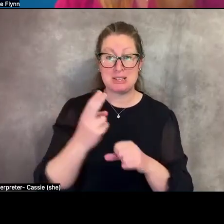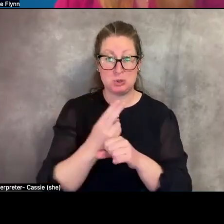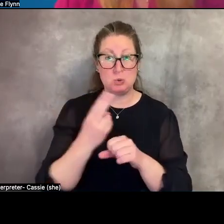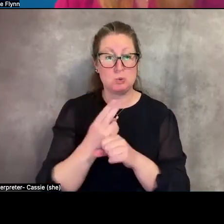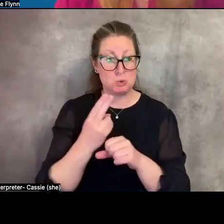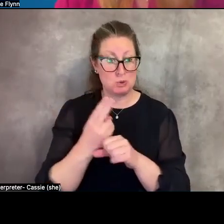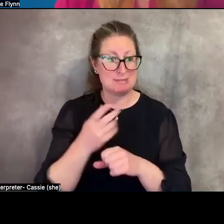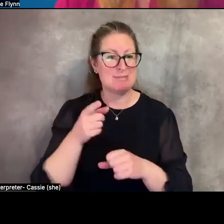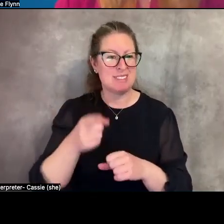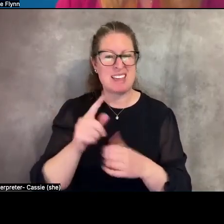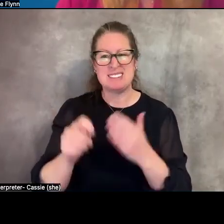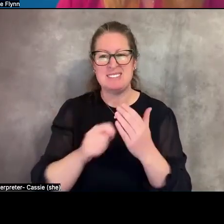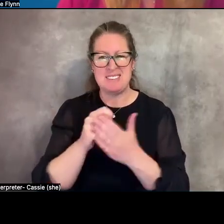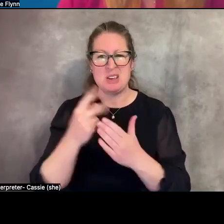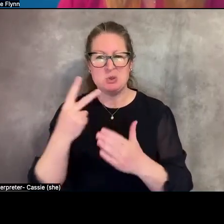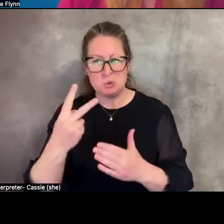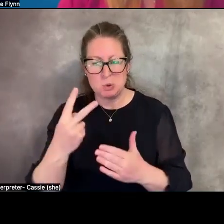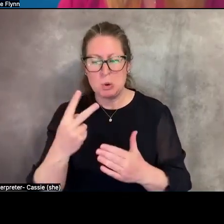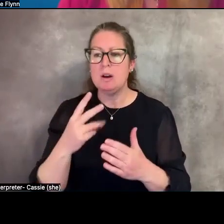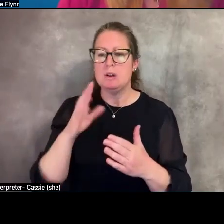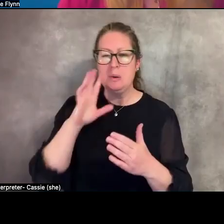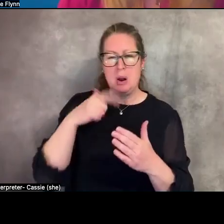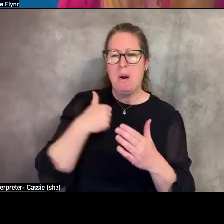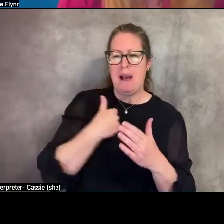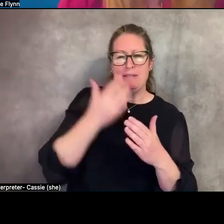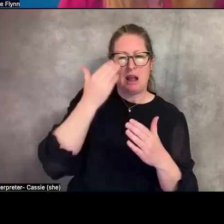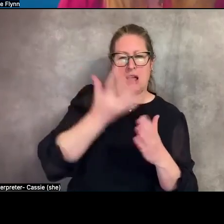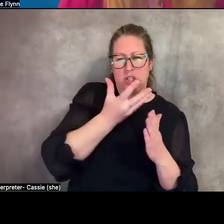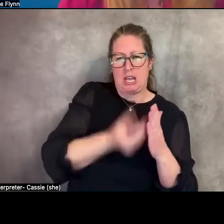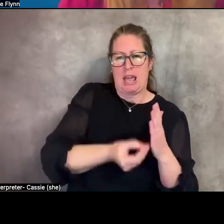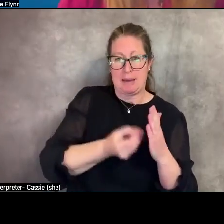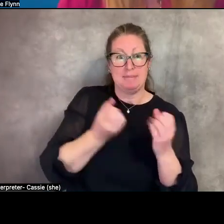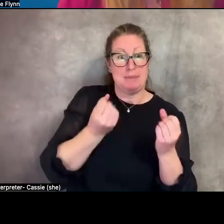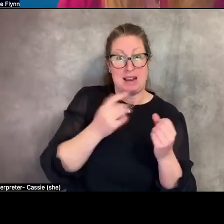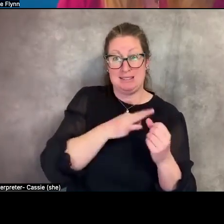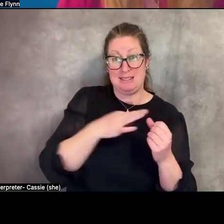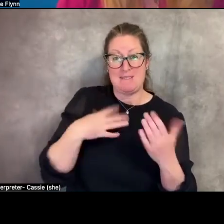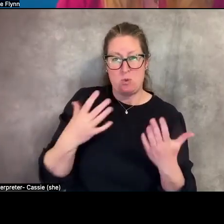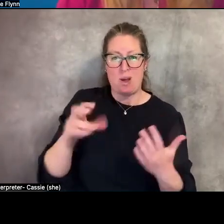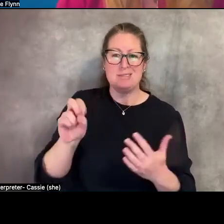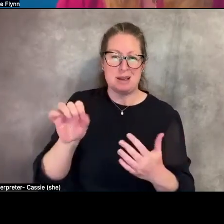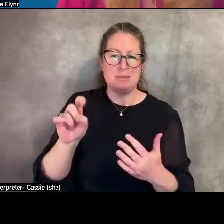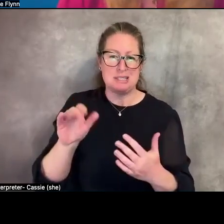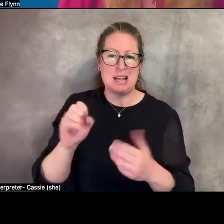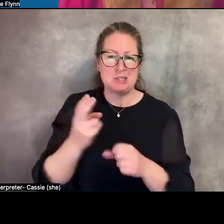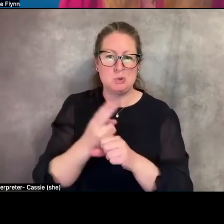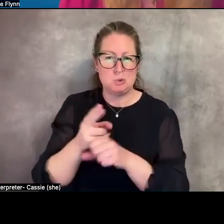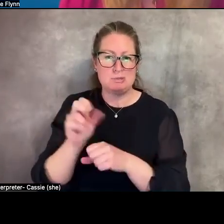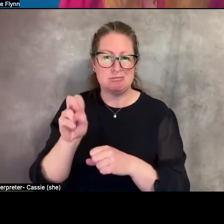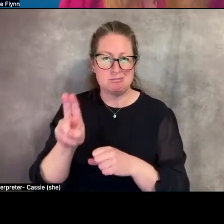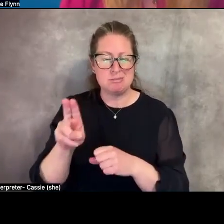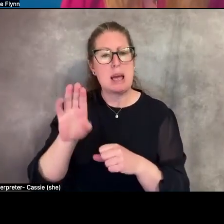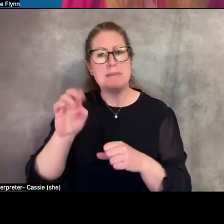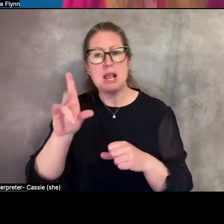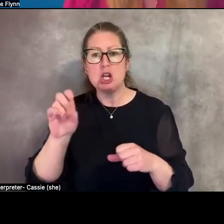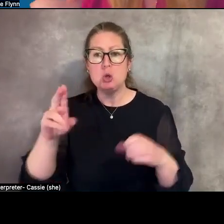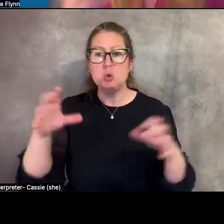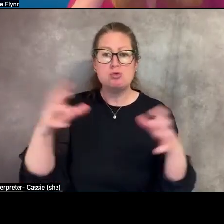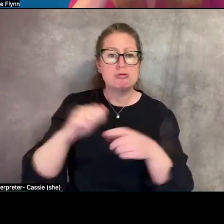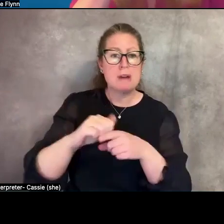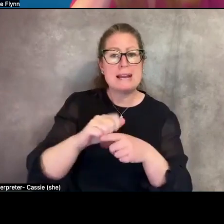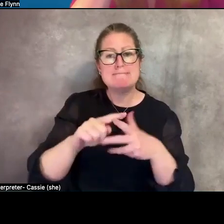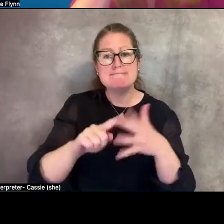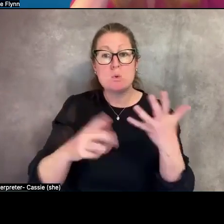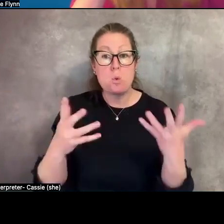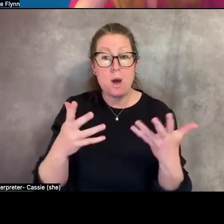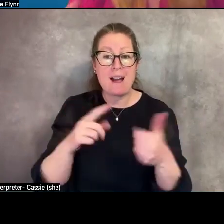phase 2. A gap in knowledge for many staff is in the area of substance use. Milieu training focused on a few key areas: